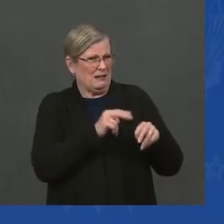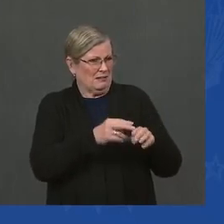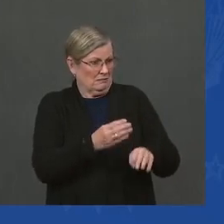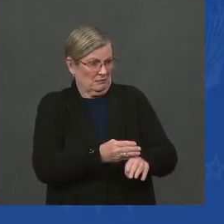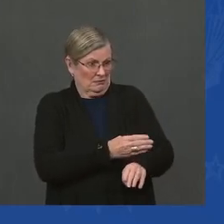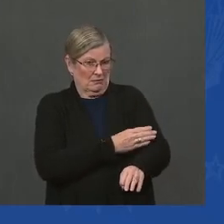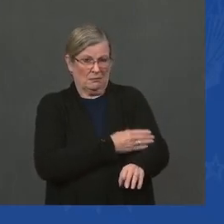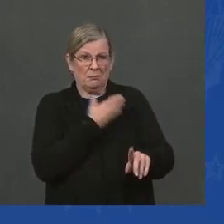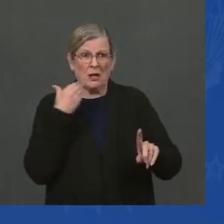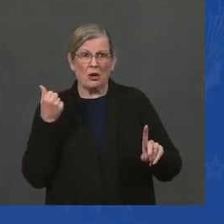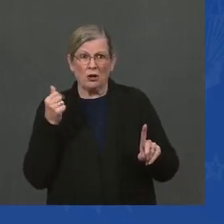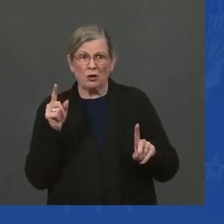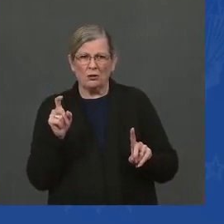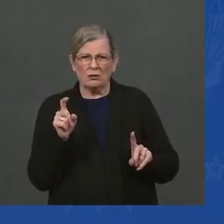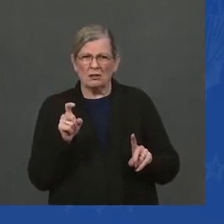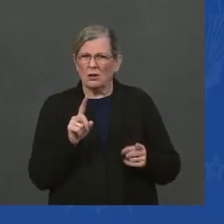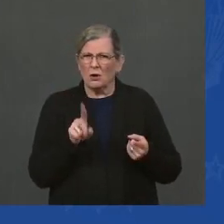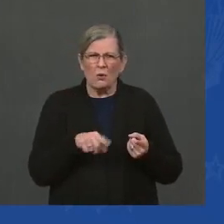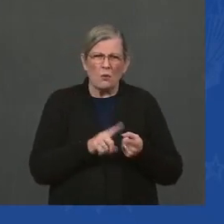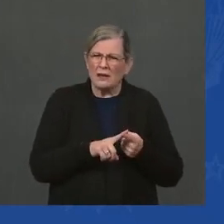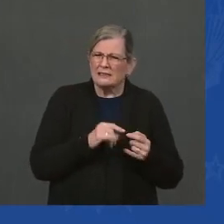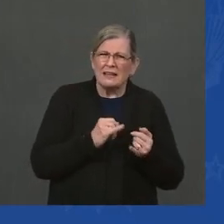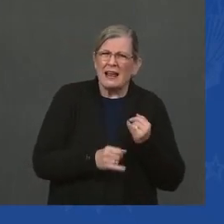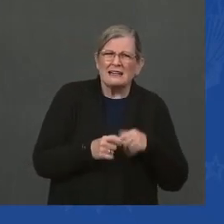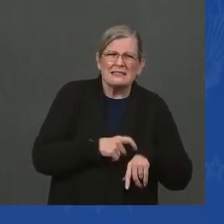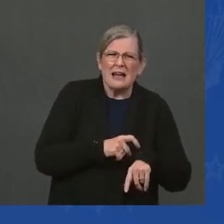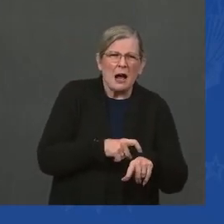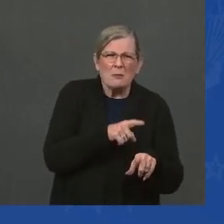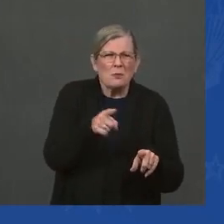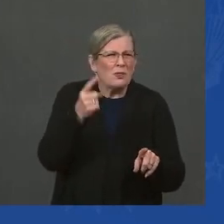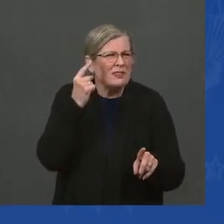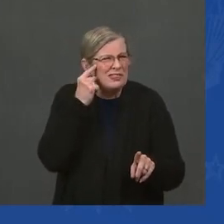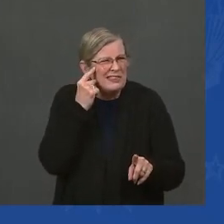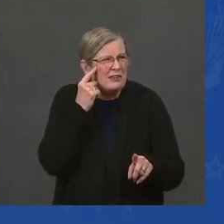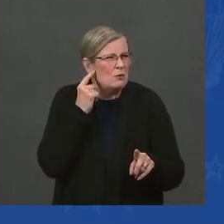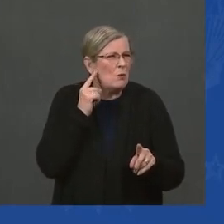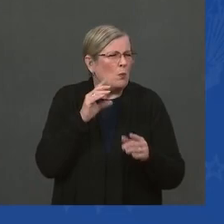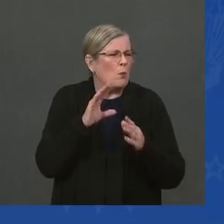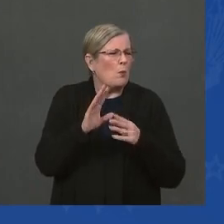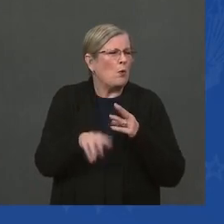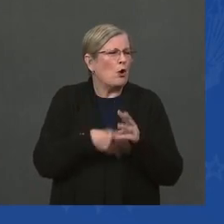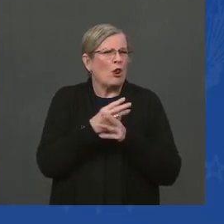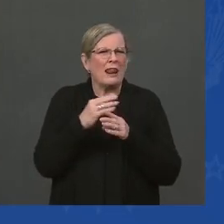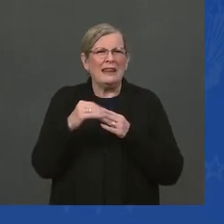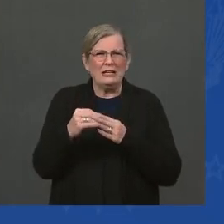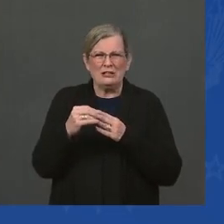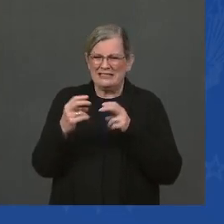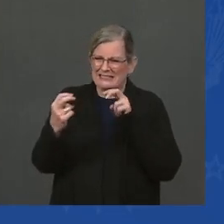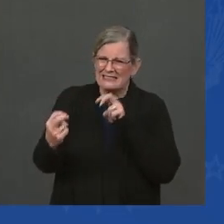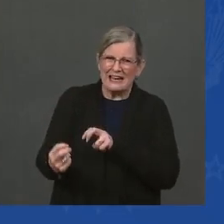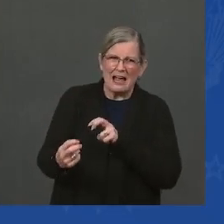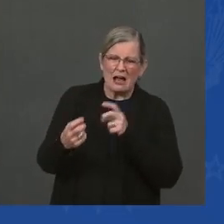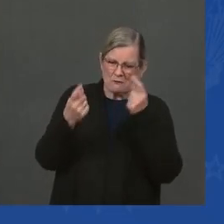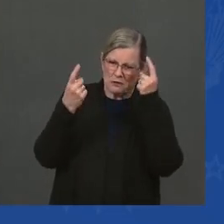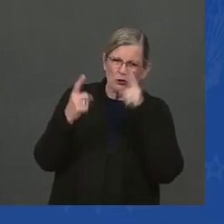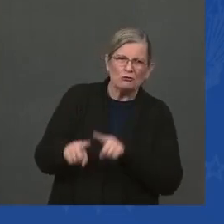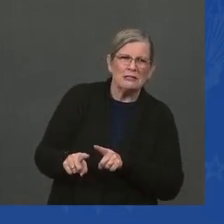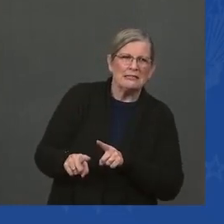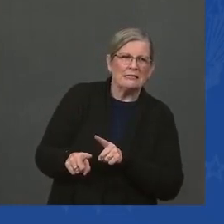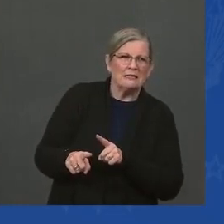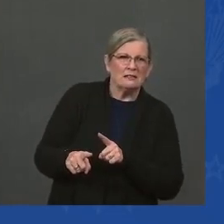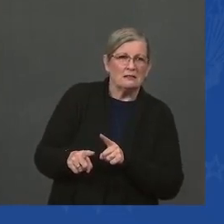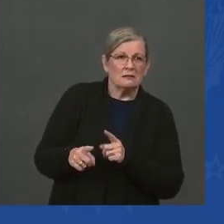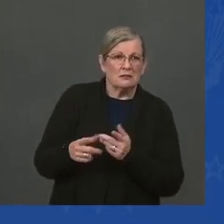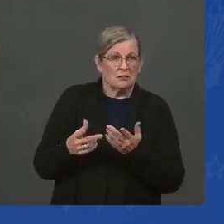time you heard world leaders sit down together and agree that what they're going to do is, when they deal with the needs of